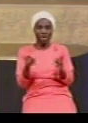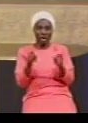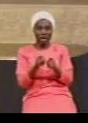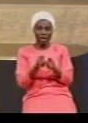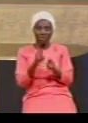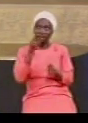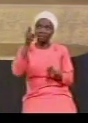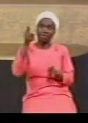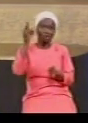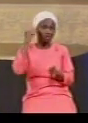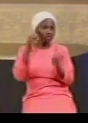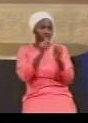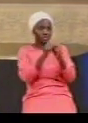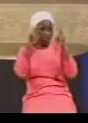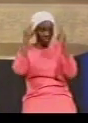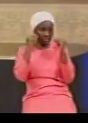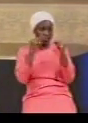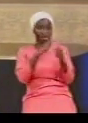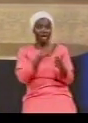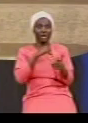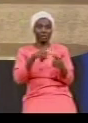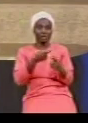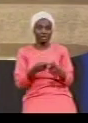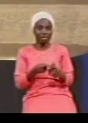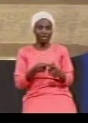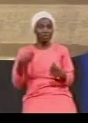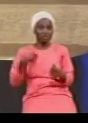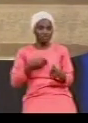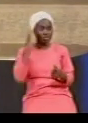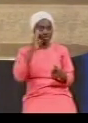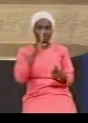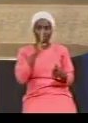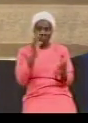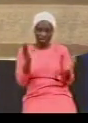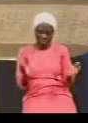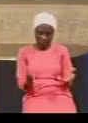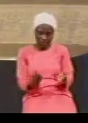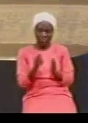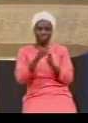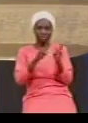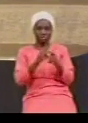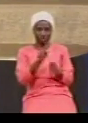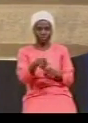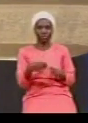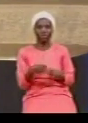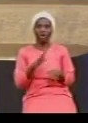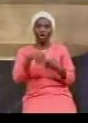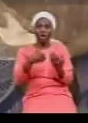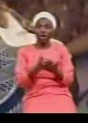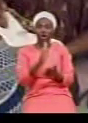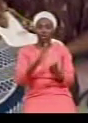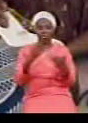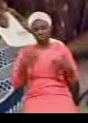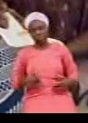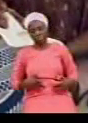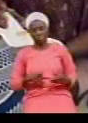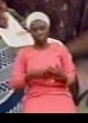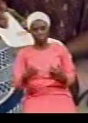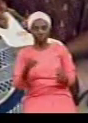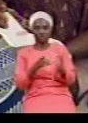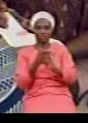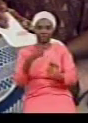be an encouragement unto you. All your discouragements are gone in Jesus'